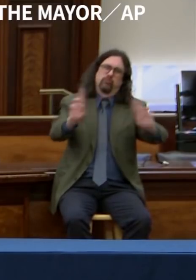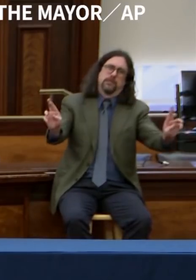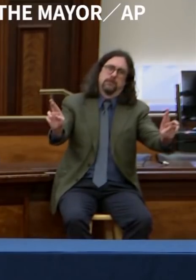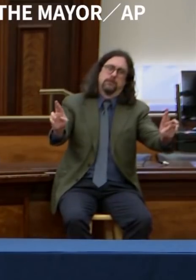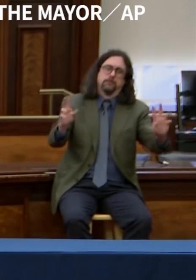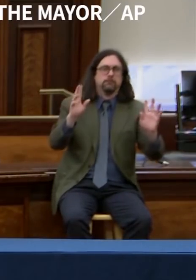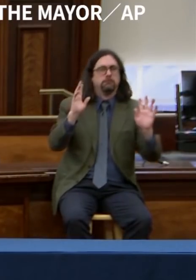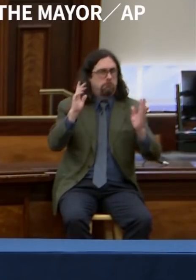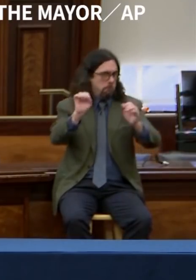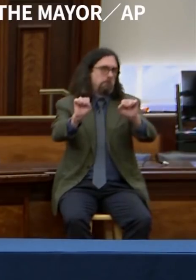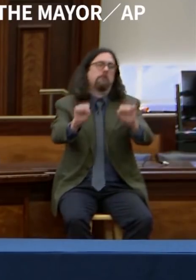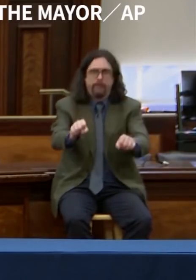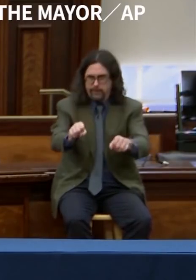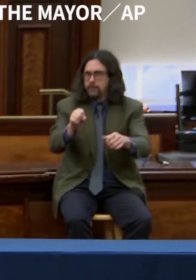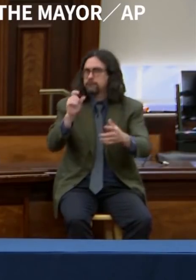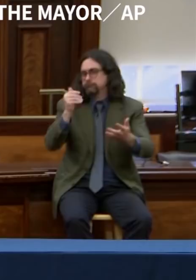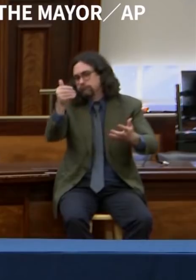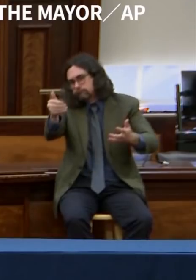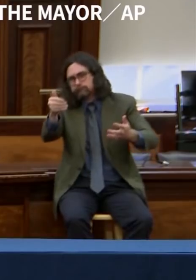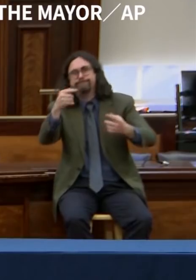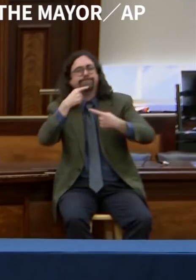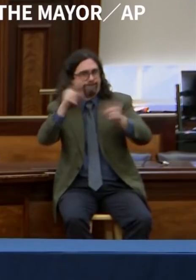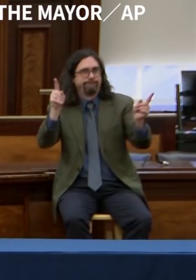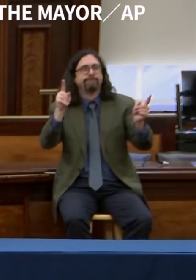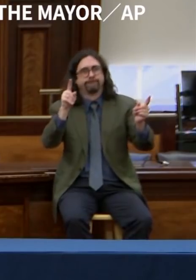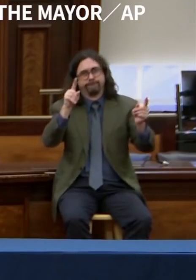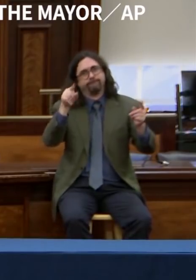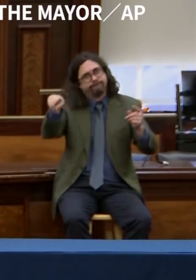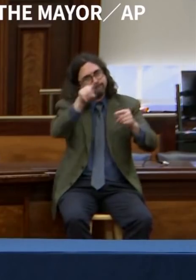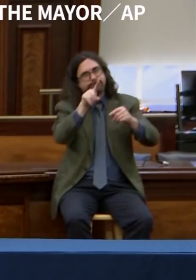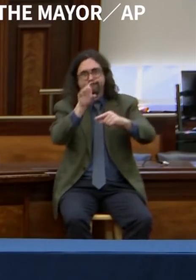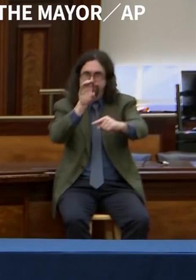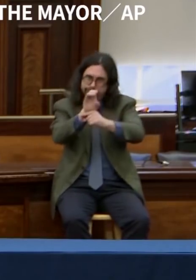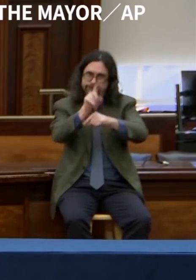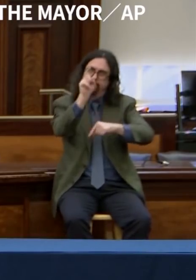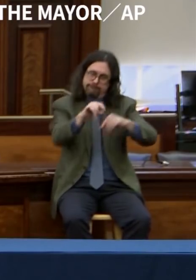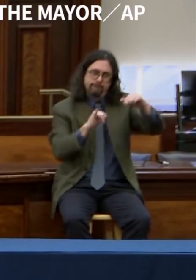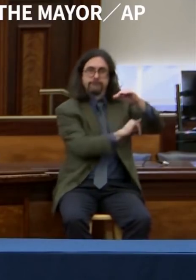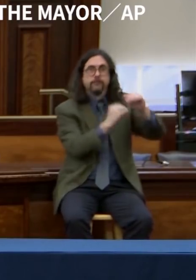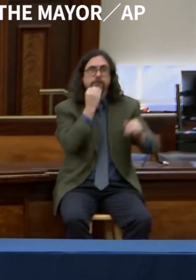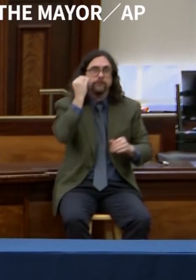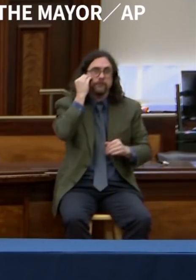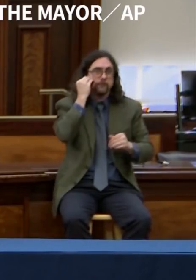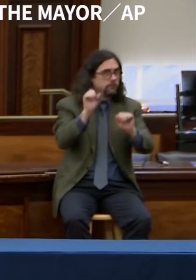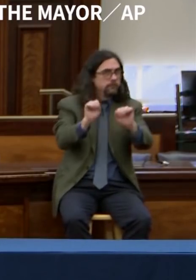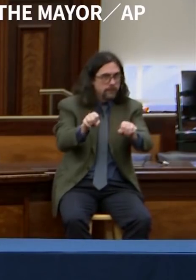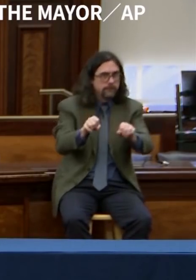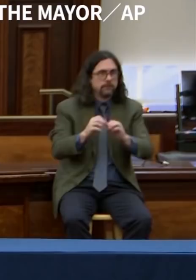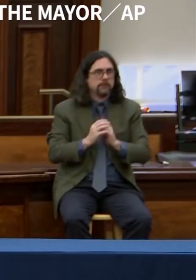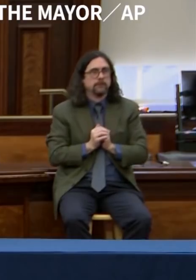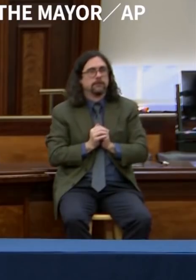order. It has not happened yet, but it is definitely a possibility at this point. I believe that decision should